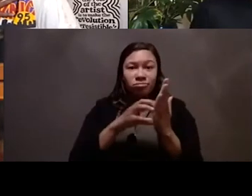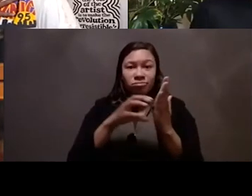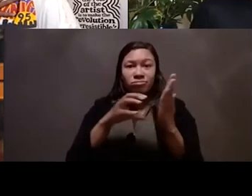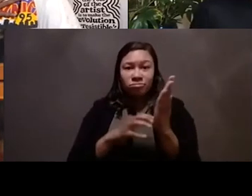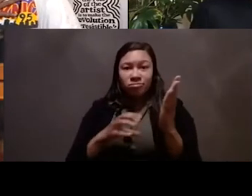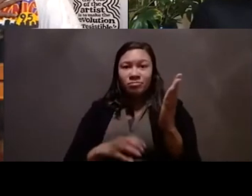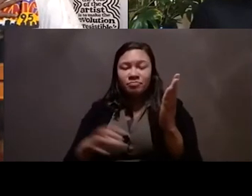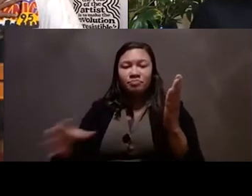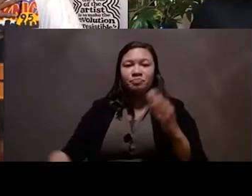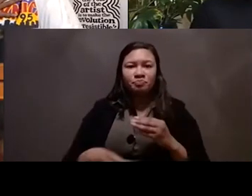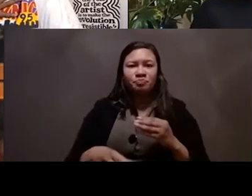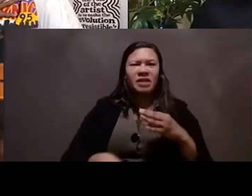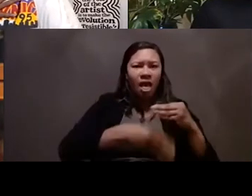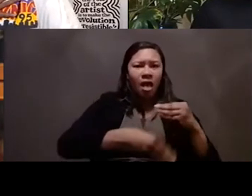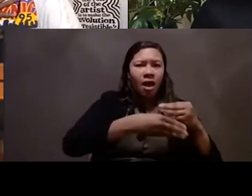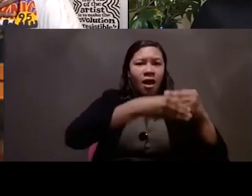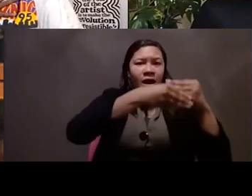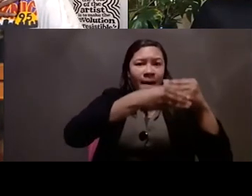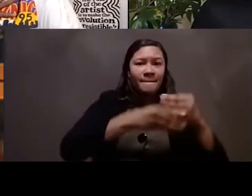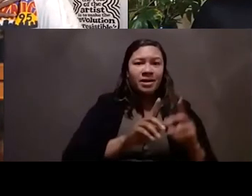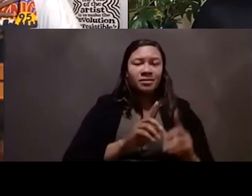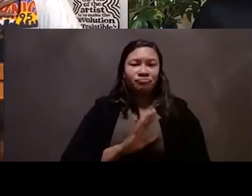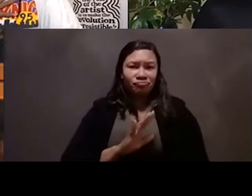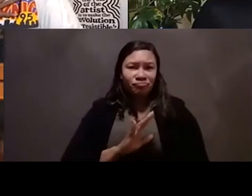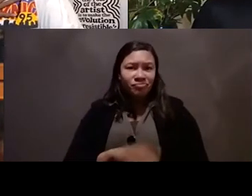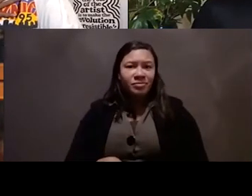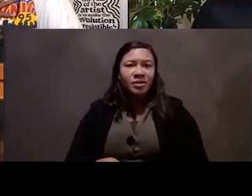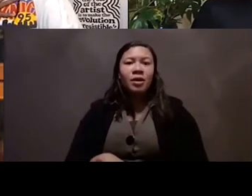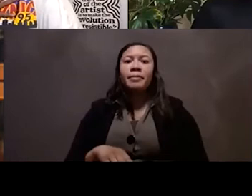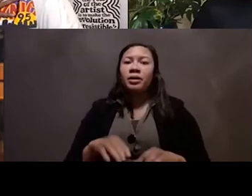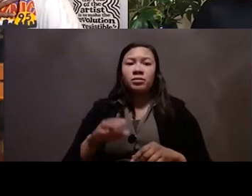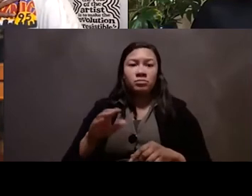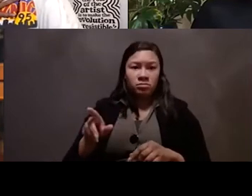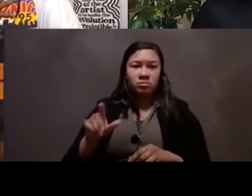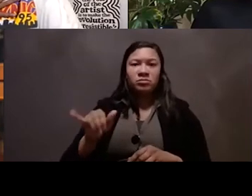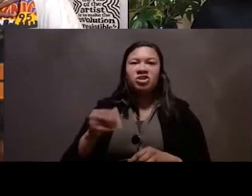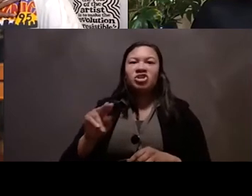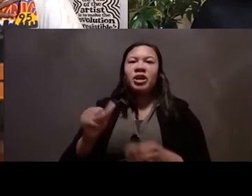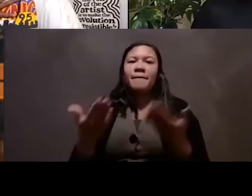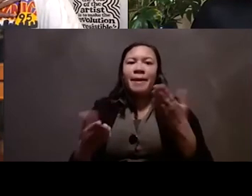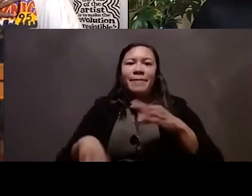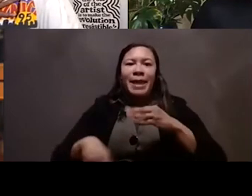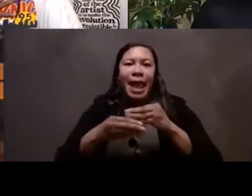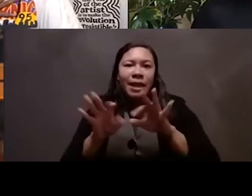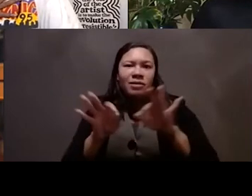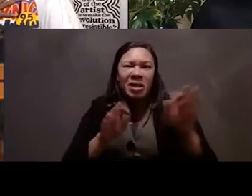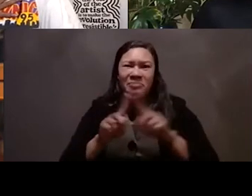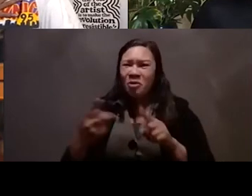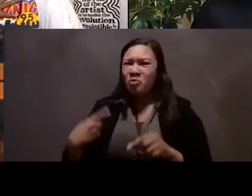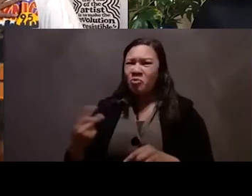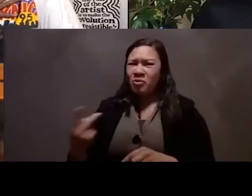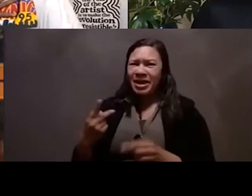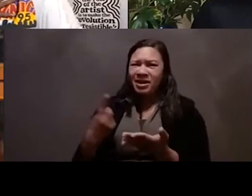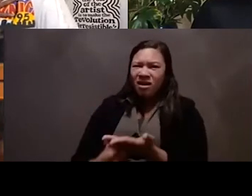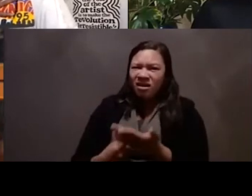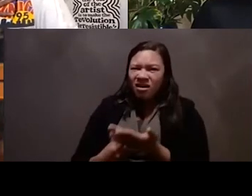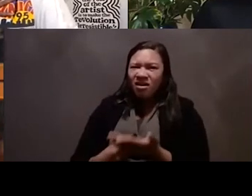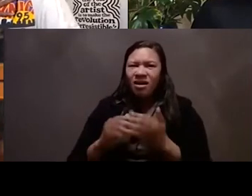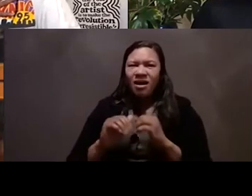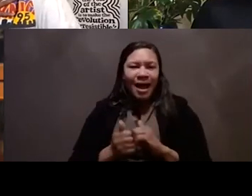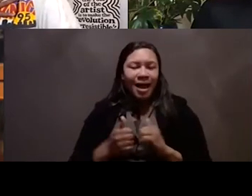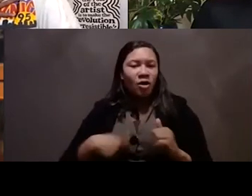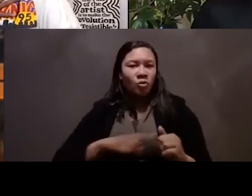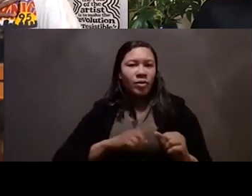kill me for telling the story, but we had a lot of internal battles about how to really adequately speak to conversations